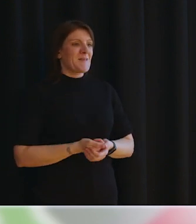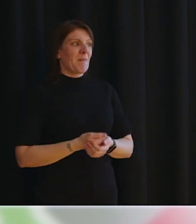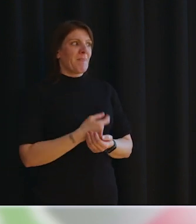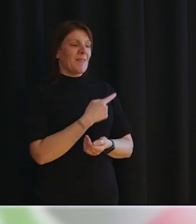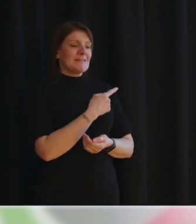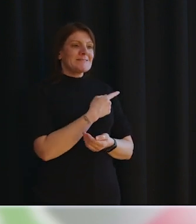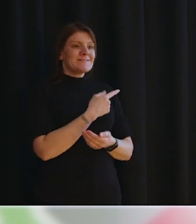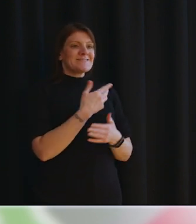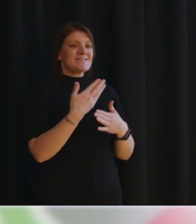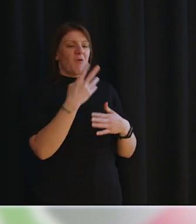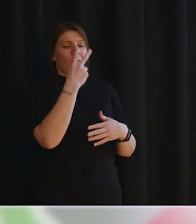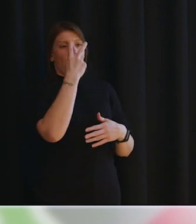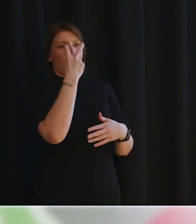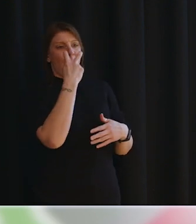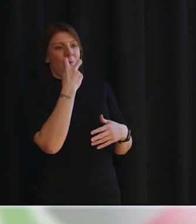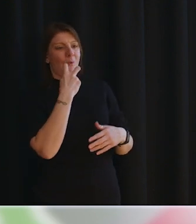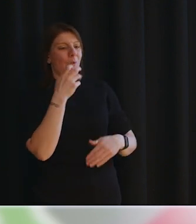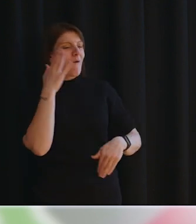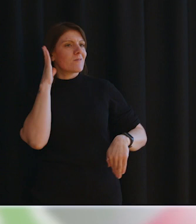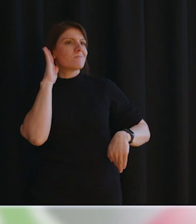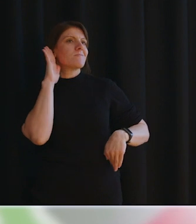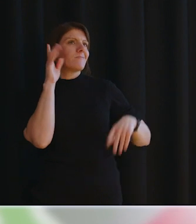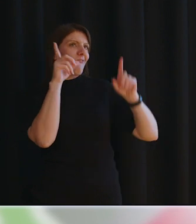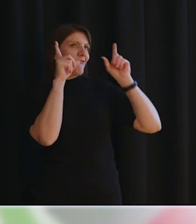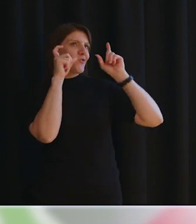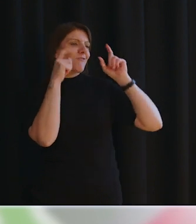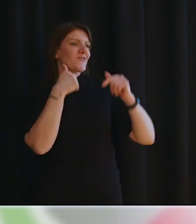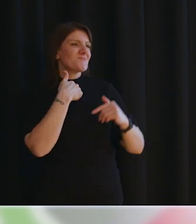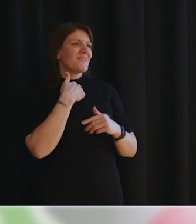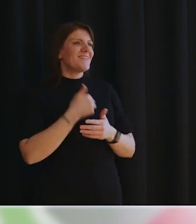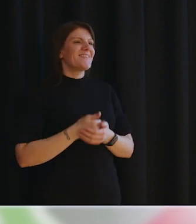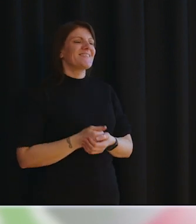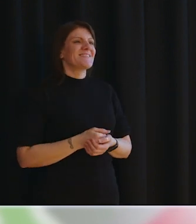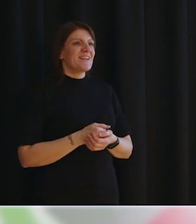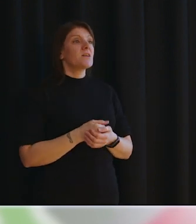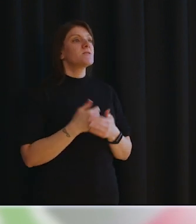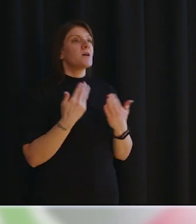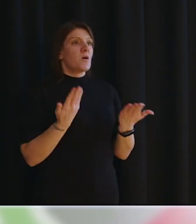Very old, flattering photograph of me.